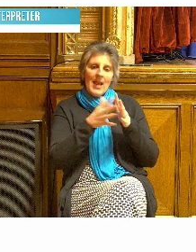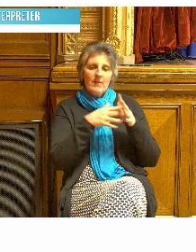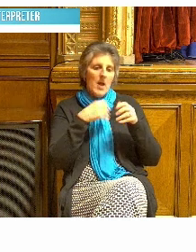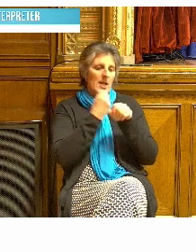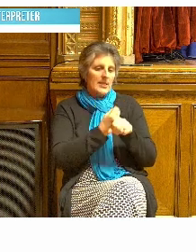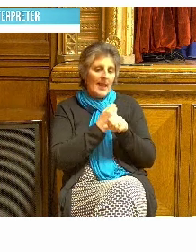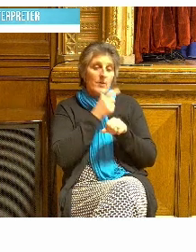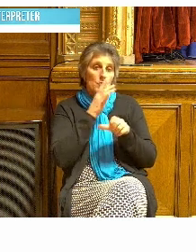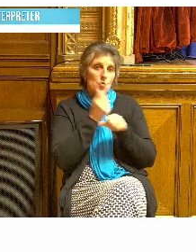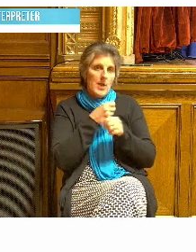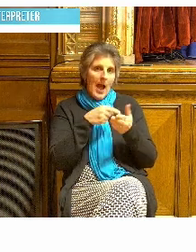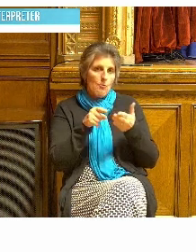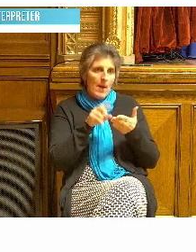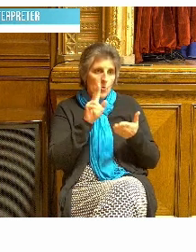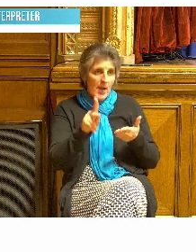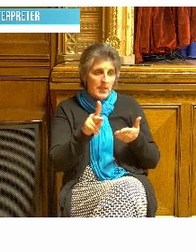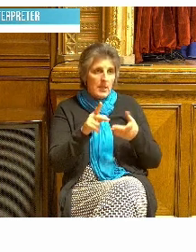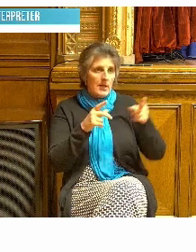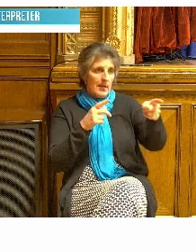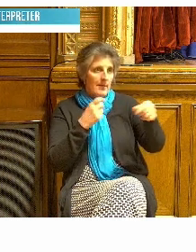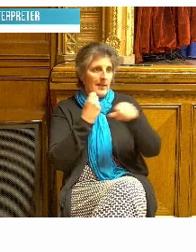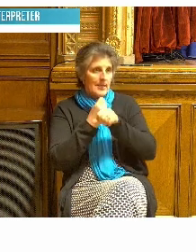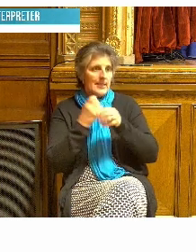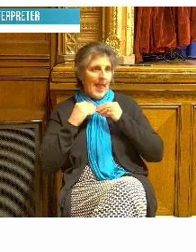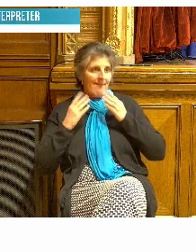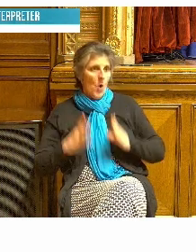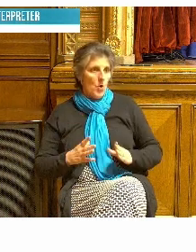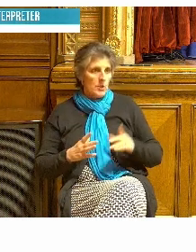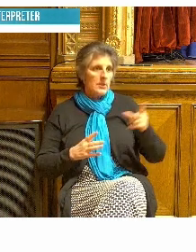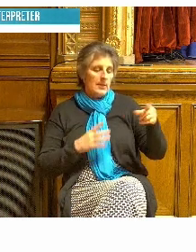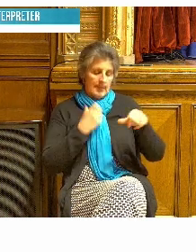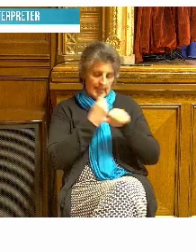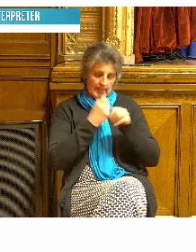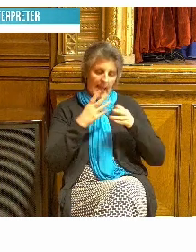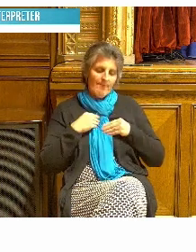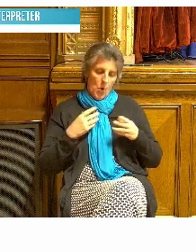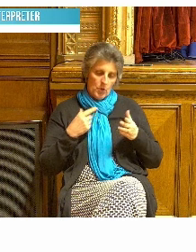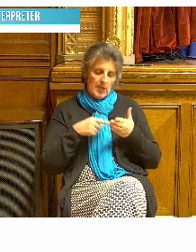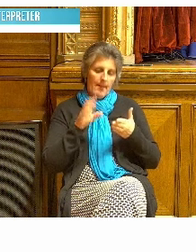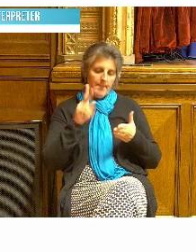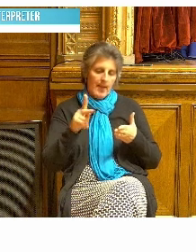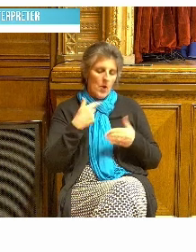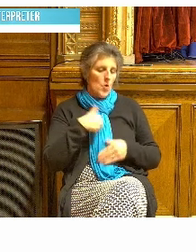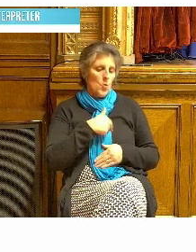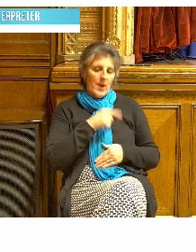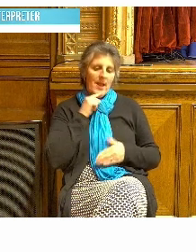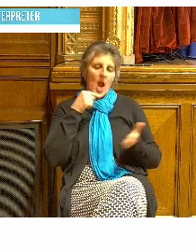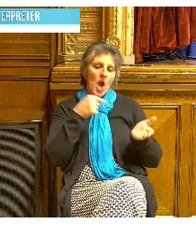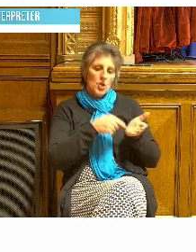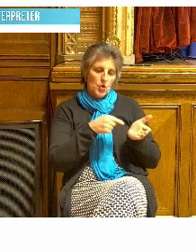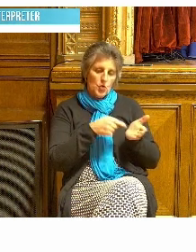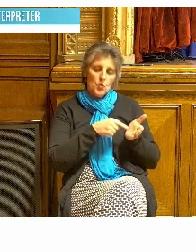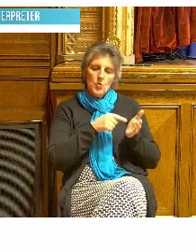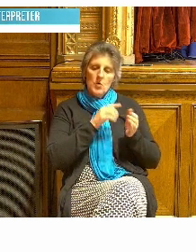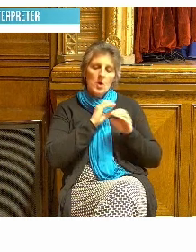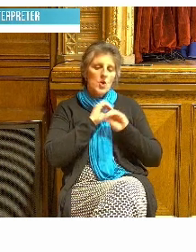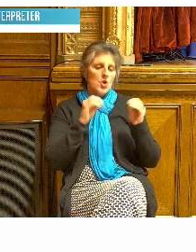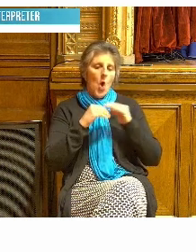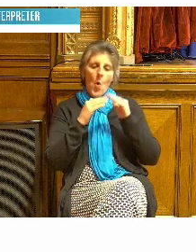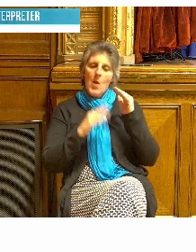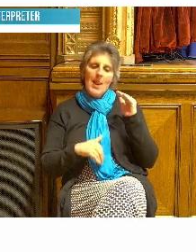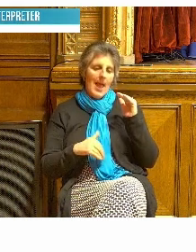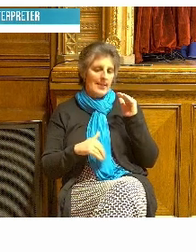slavery, who got reparations? The slave owners got reparations. we are due no